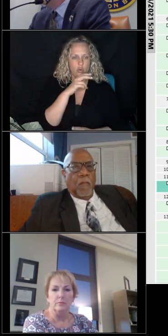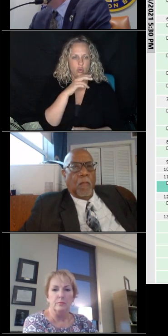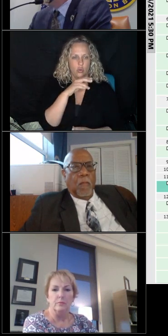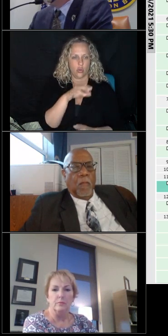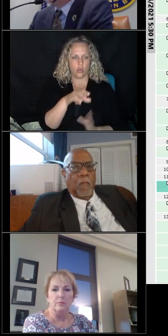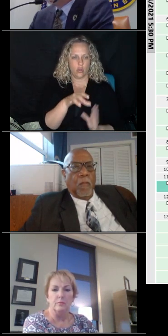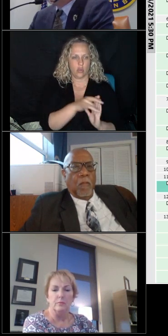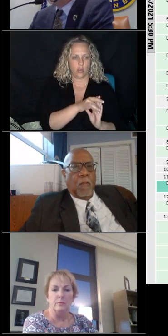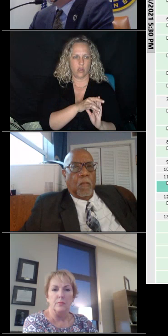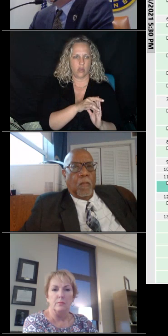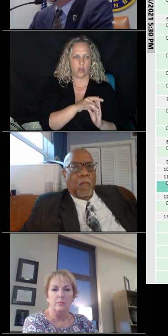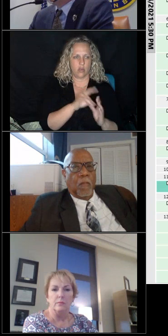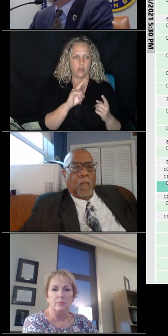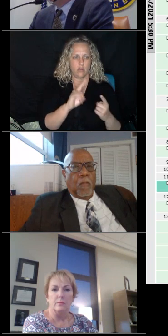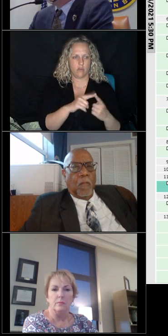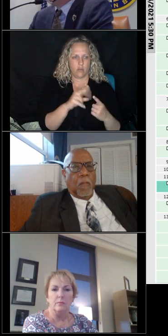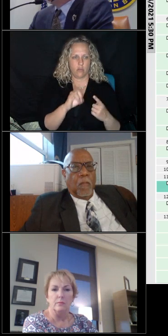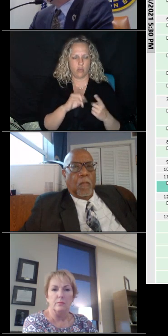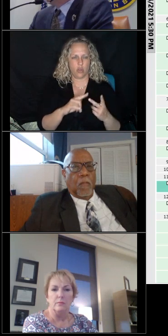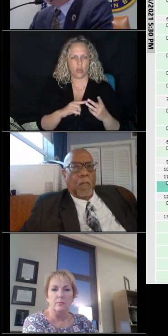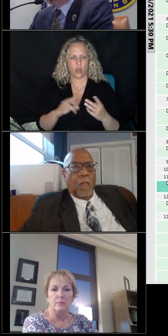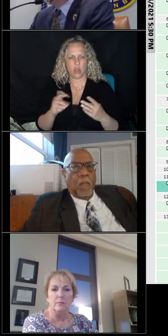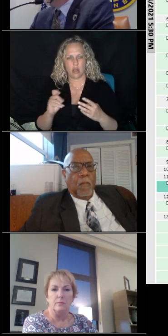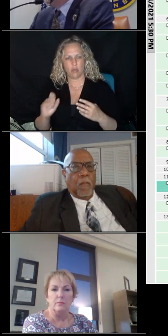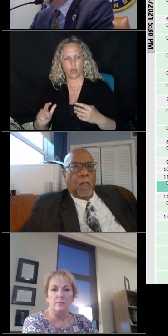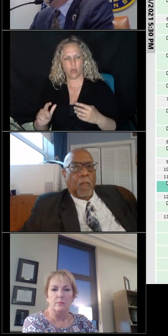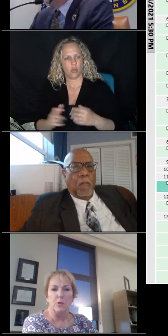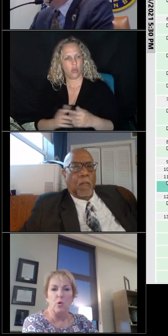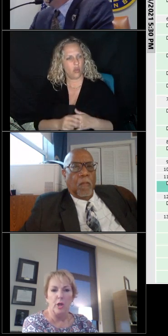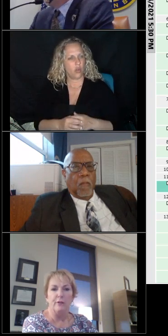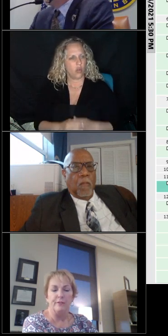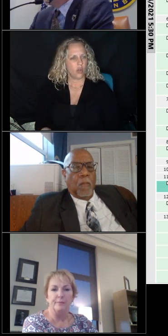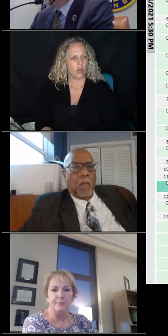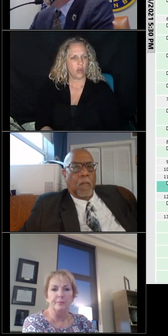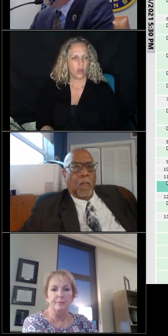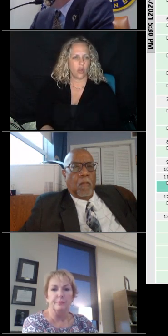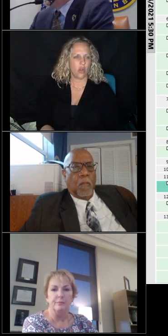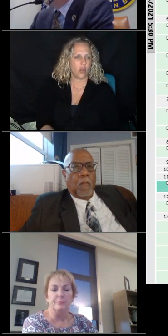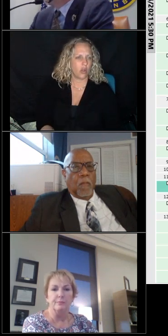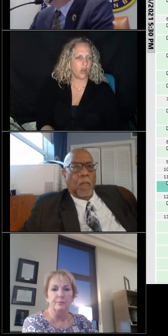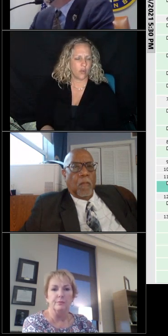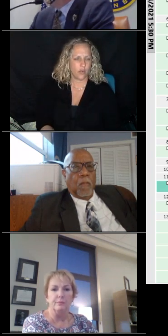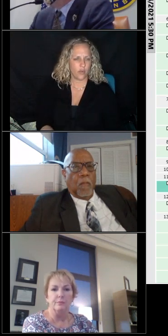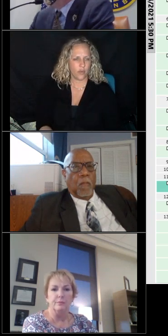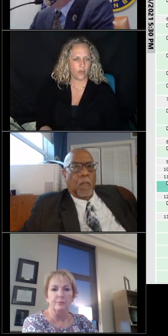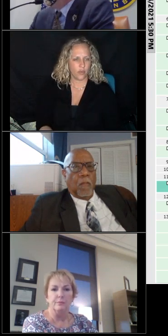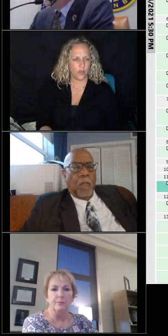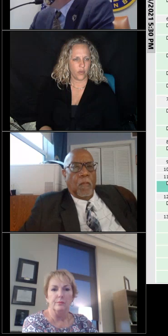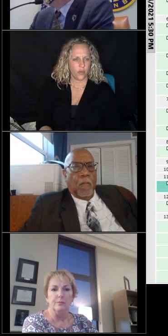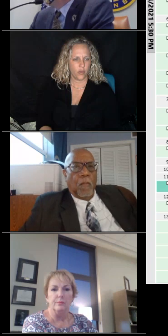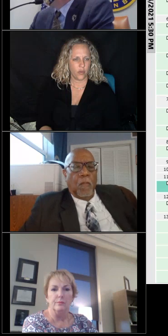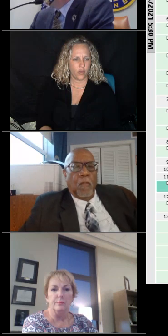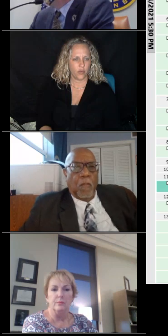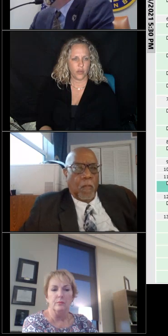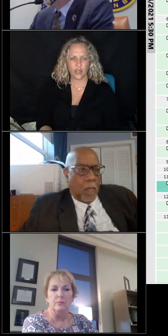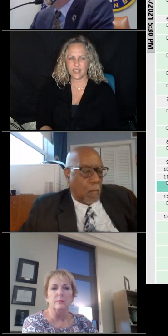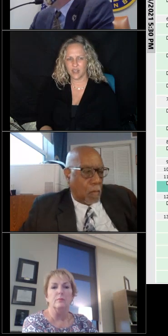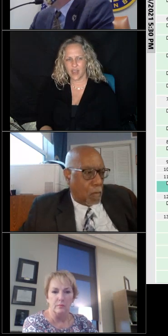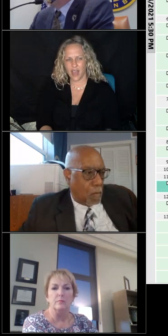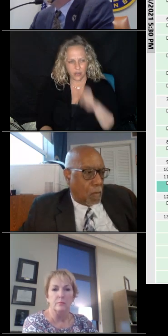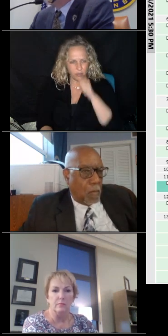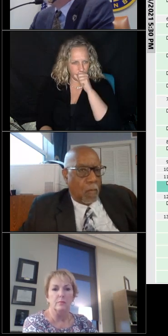or the first meeting in April? The situation that you have is that if there's a runoff, you will have elected. So then first meeting